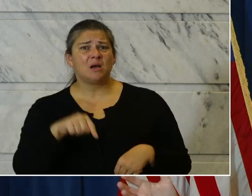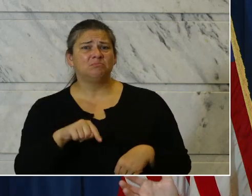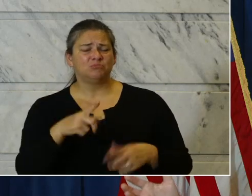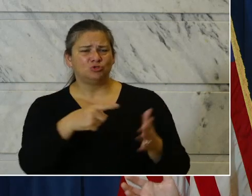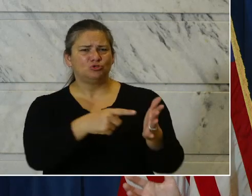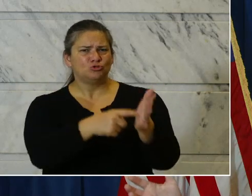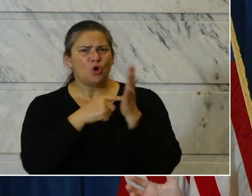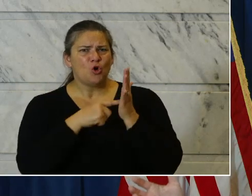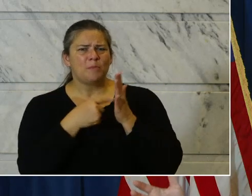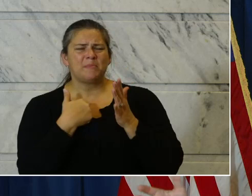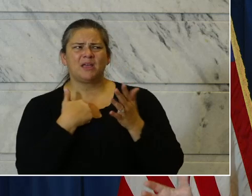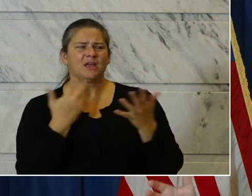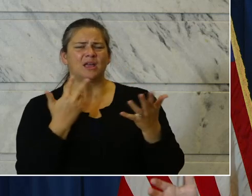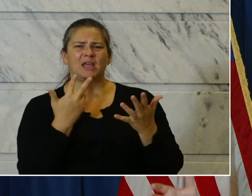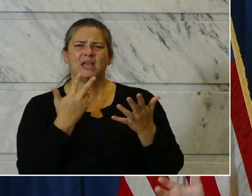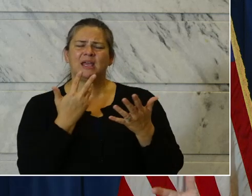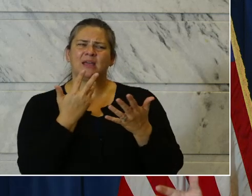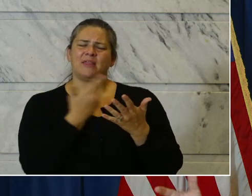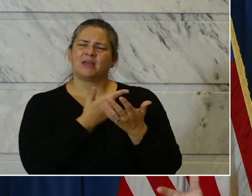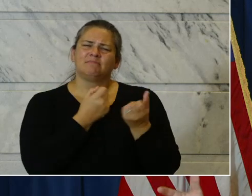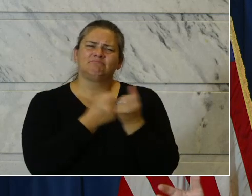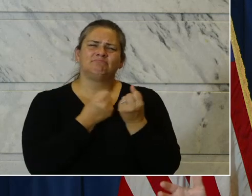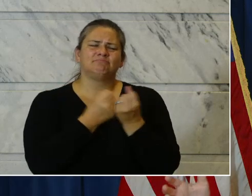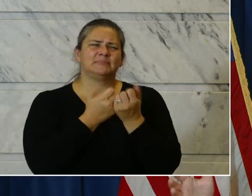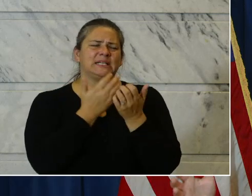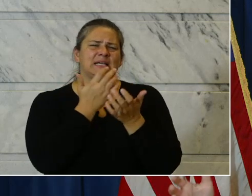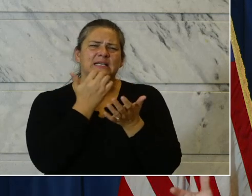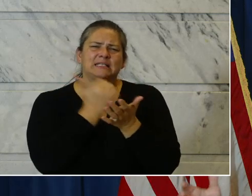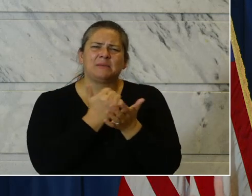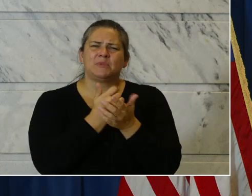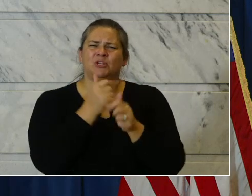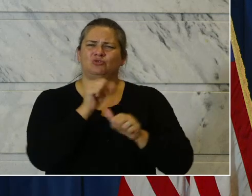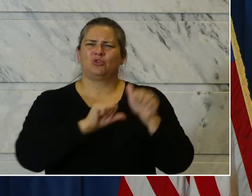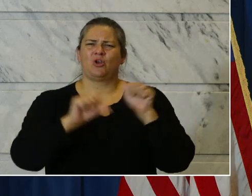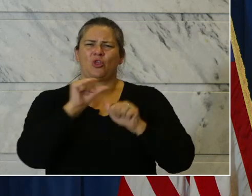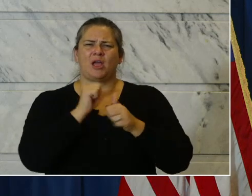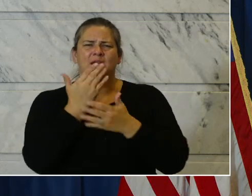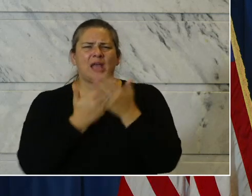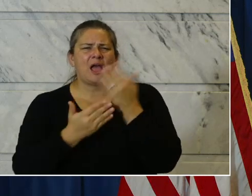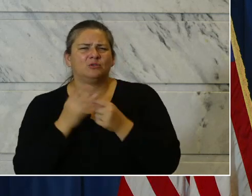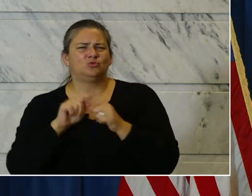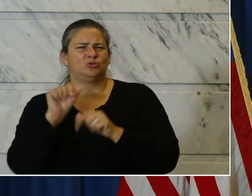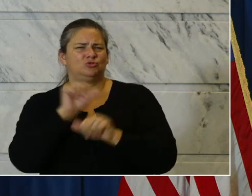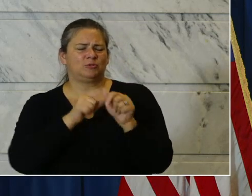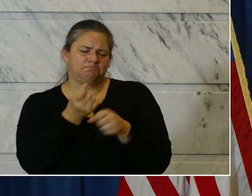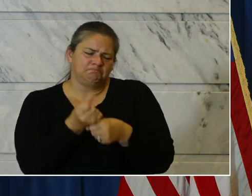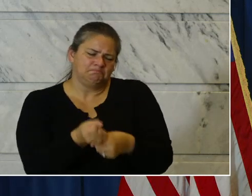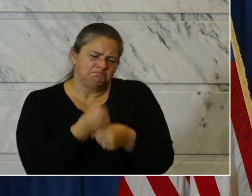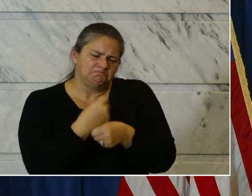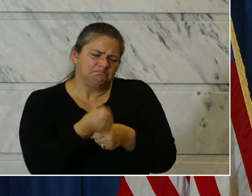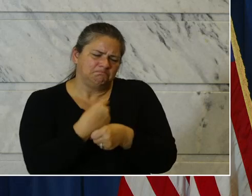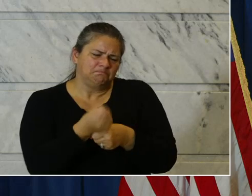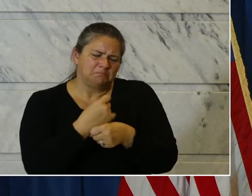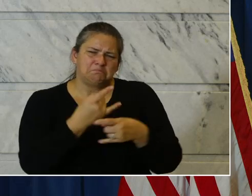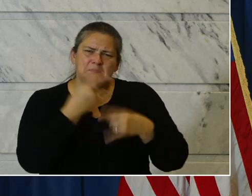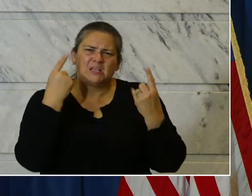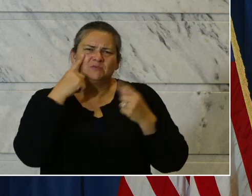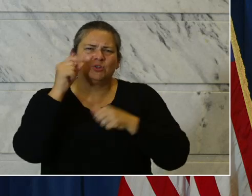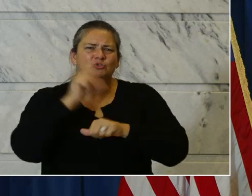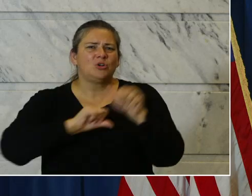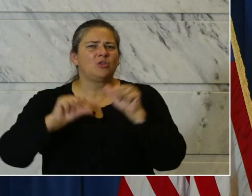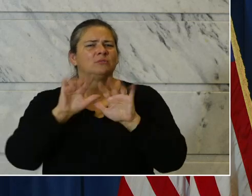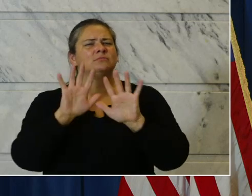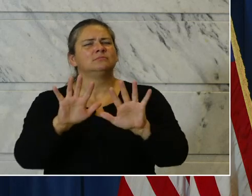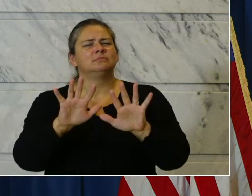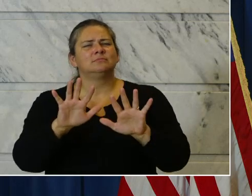of kindness being done all across this Commonwealth. People spending all day long creating masks for other people. Let's all grab a little bit